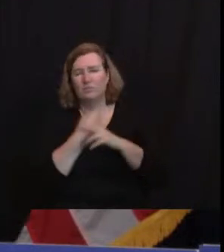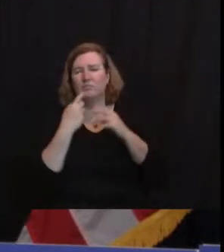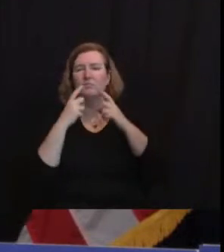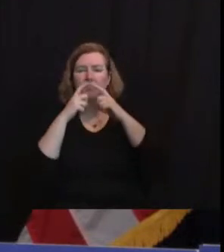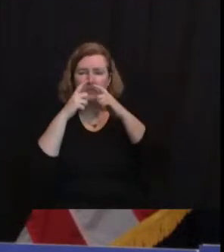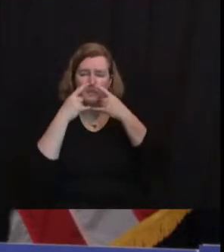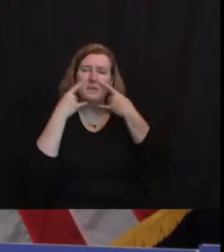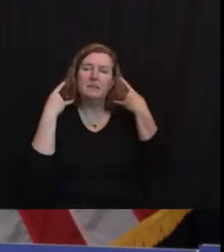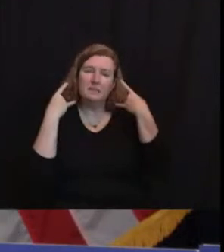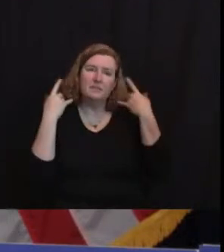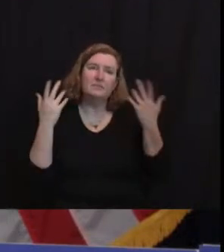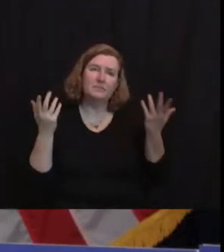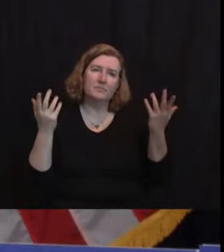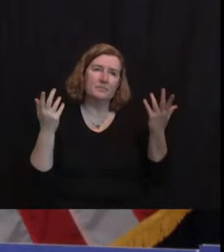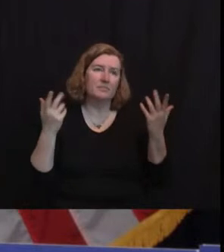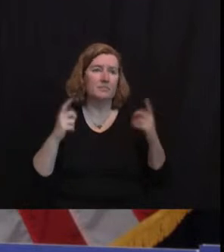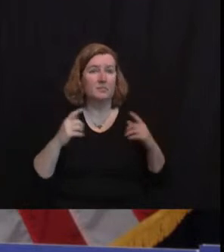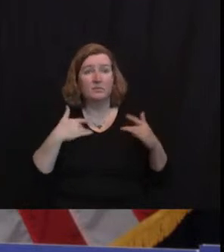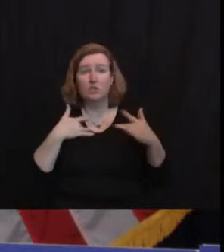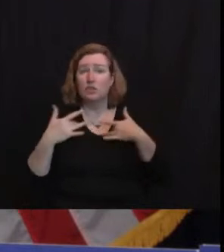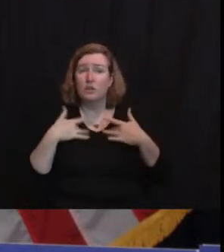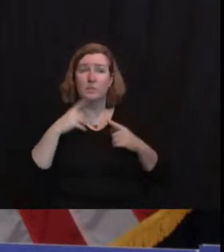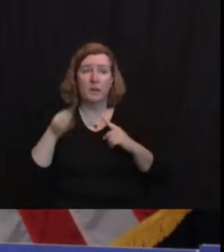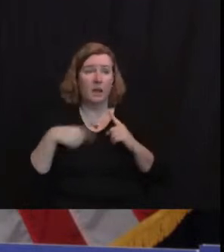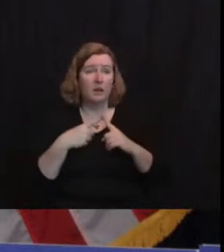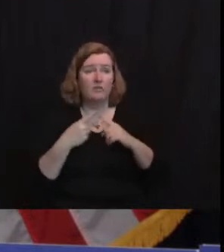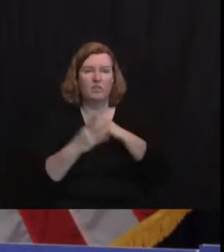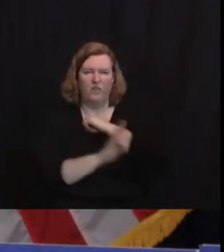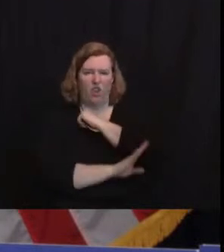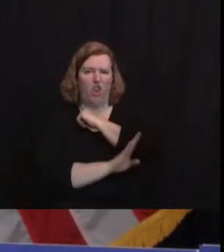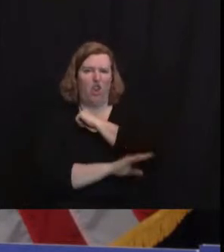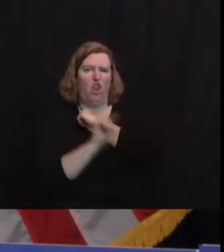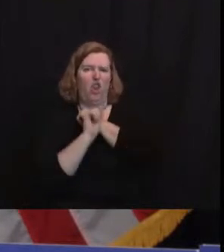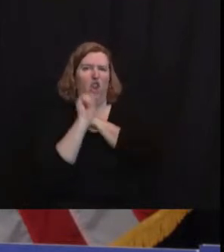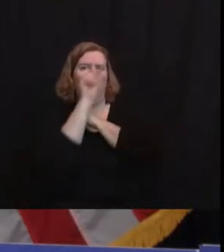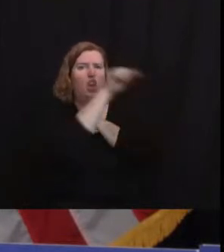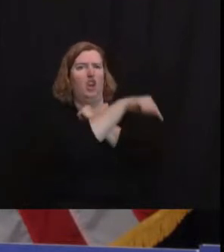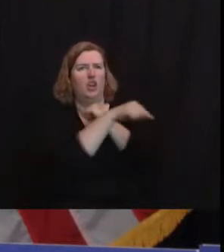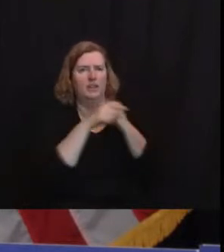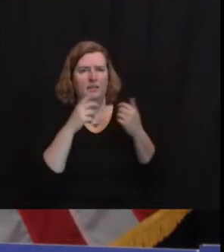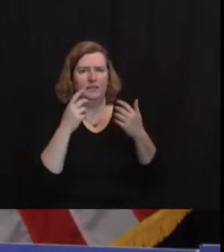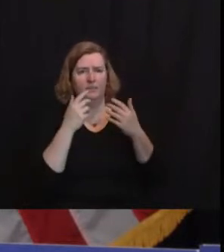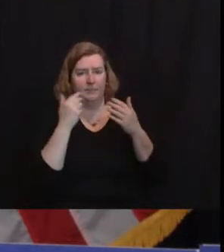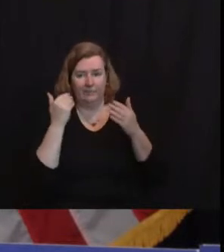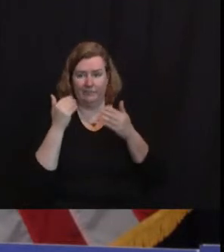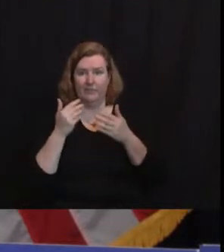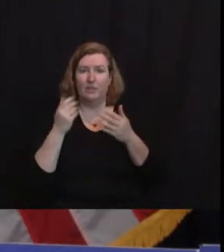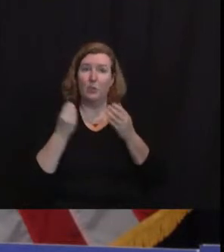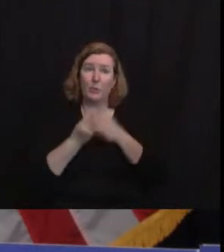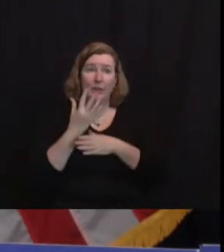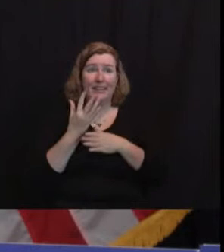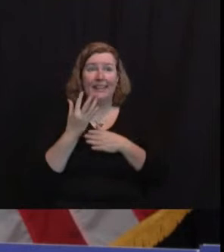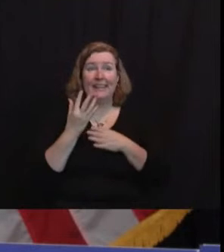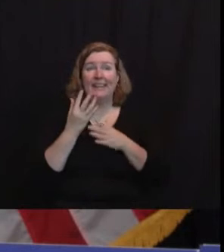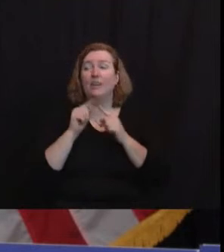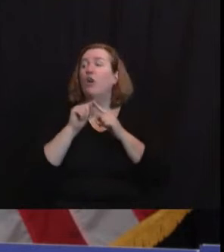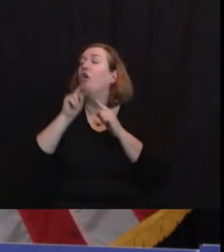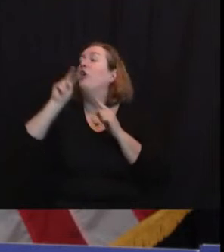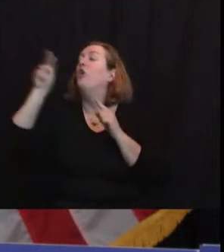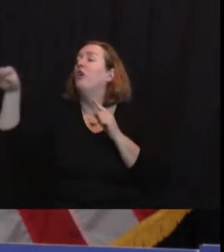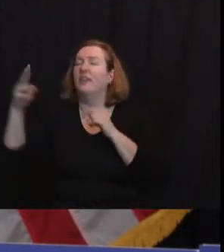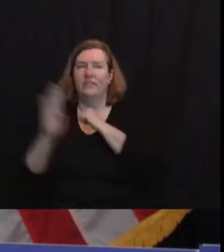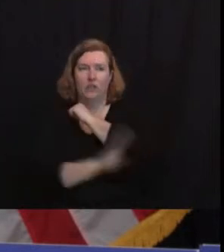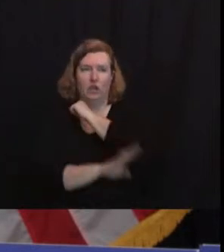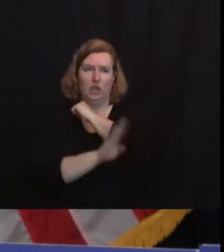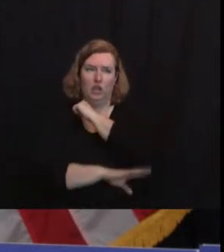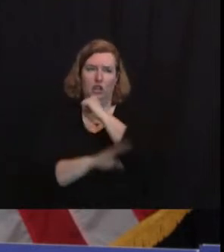about the fall. I know we're talking about the spring, but I'm already looking ahead 6 months from now. So what's going to happen when we come back into the fall?